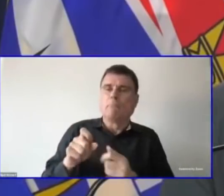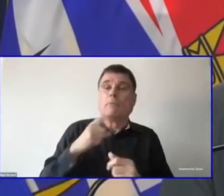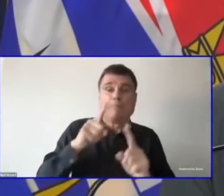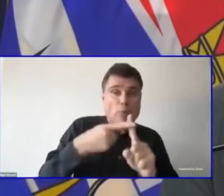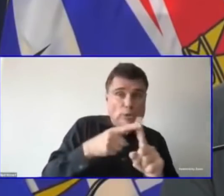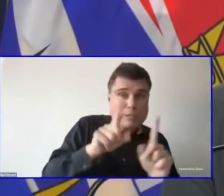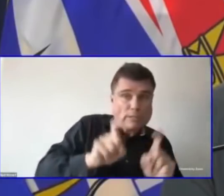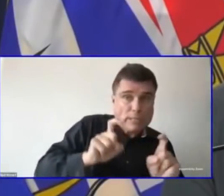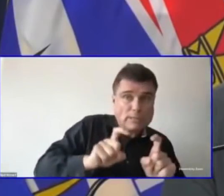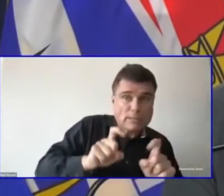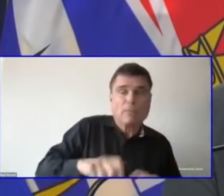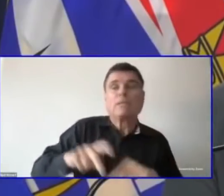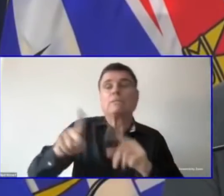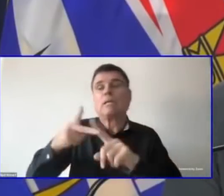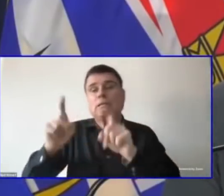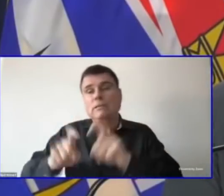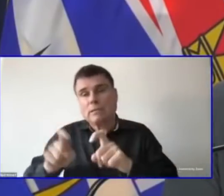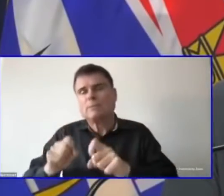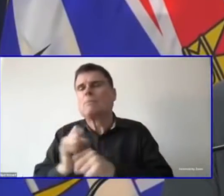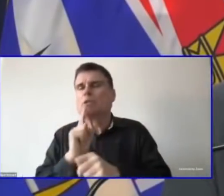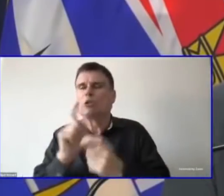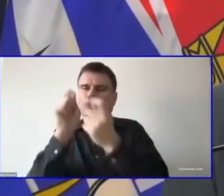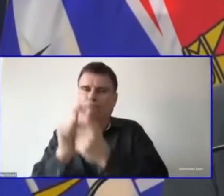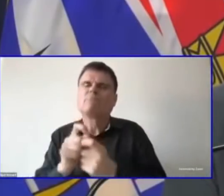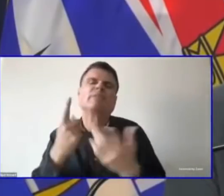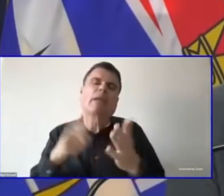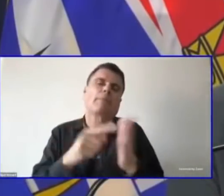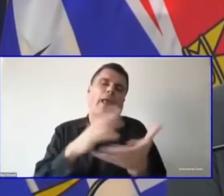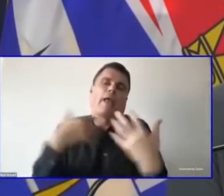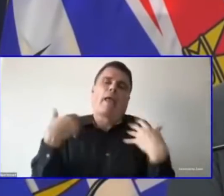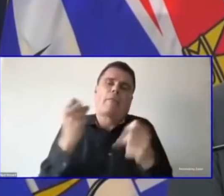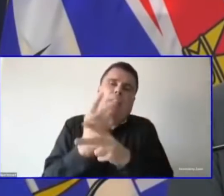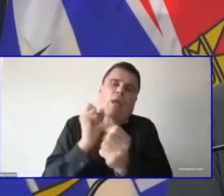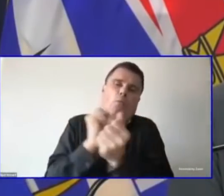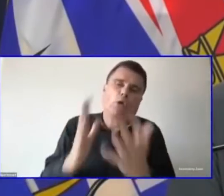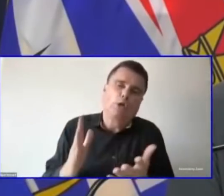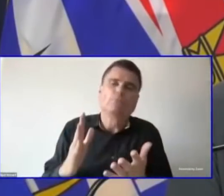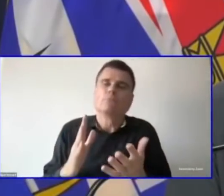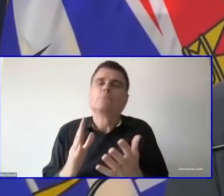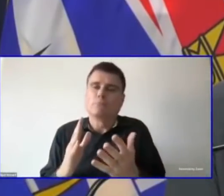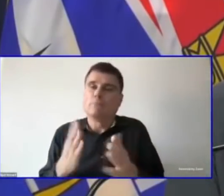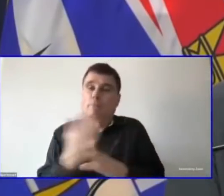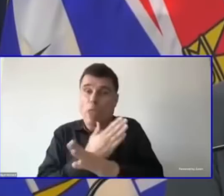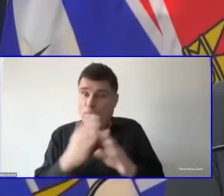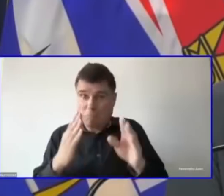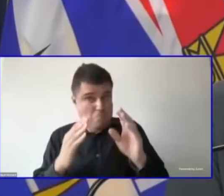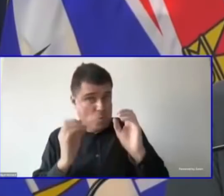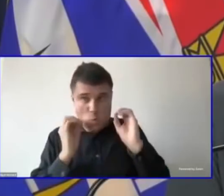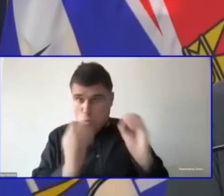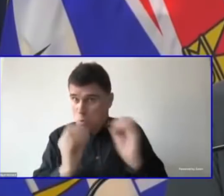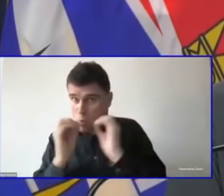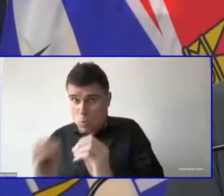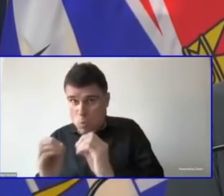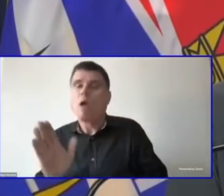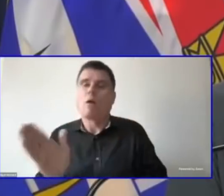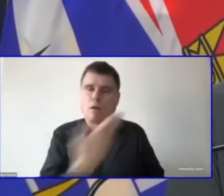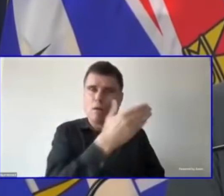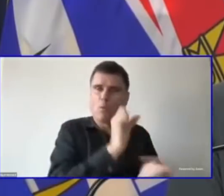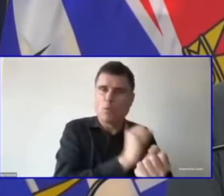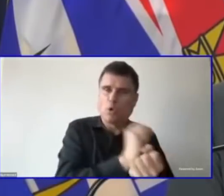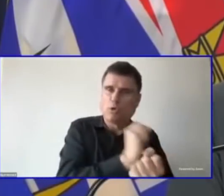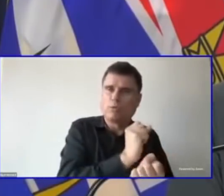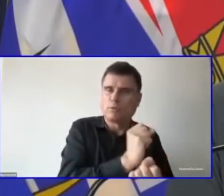services, healthcare workers and others. For those settings where right now they're not